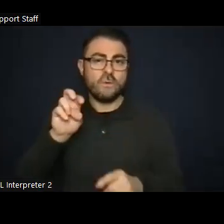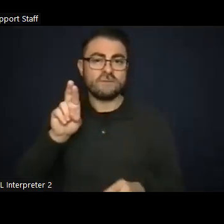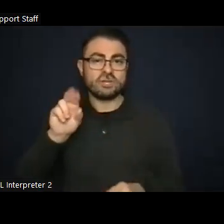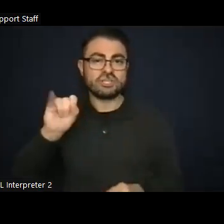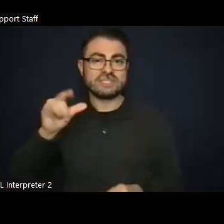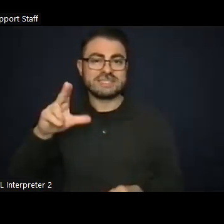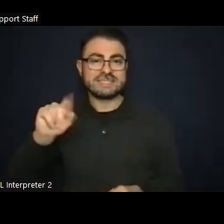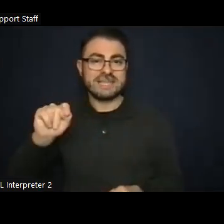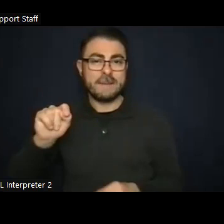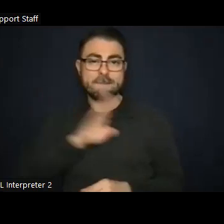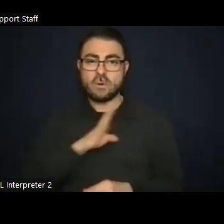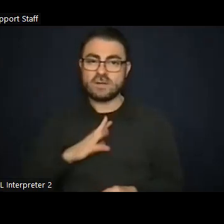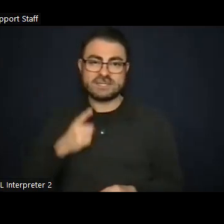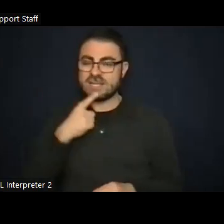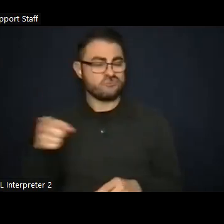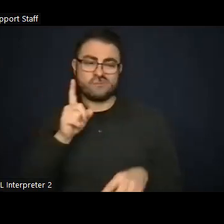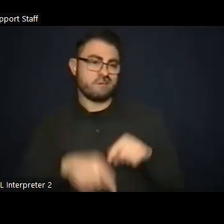you're not granted this money.